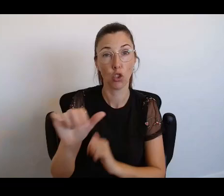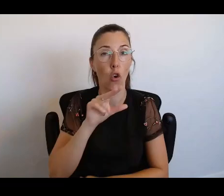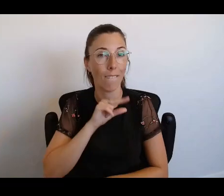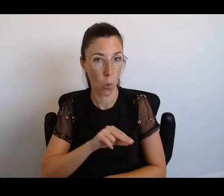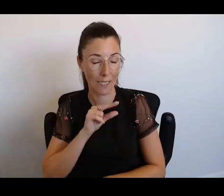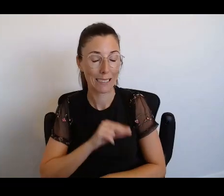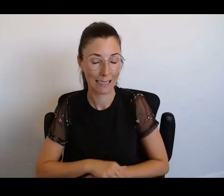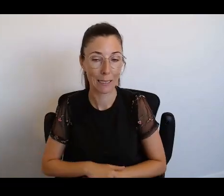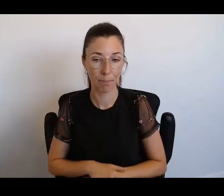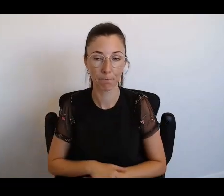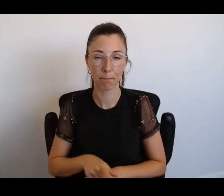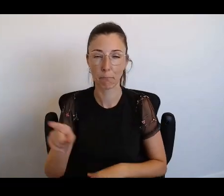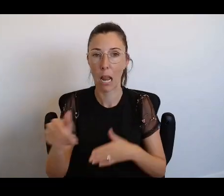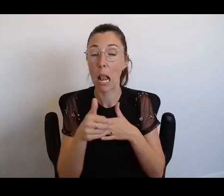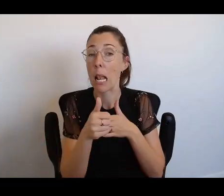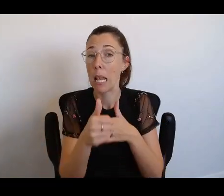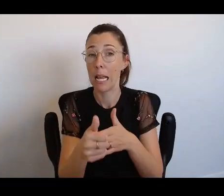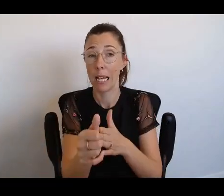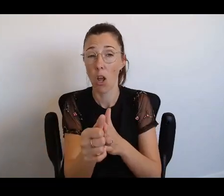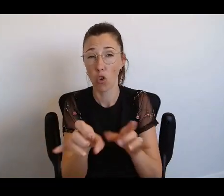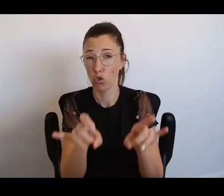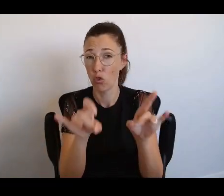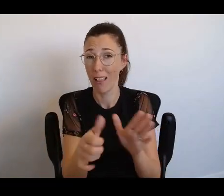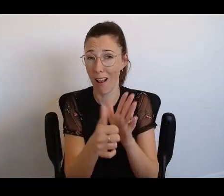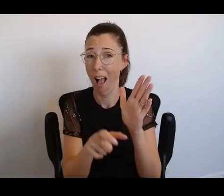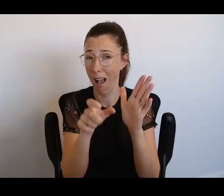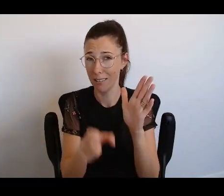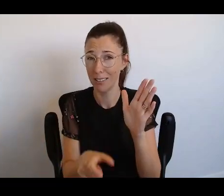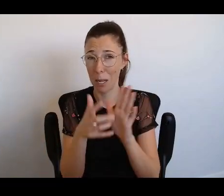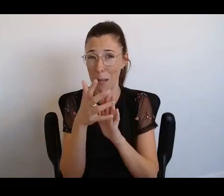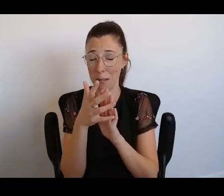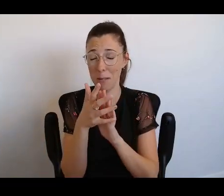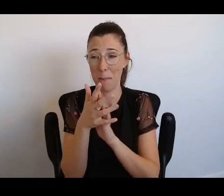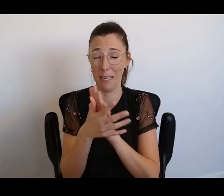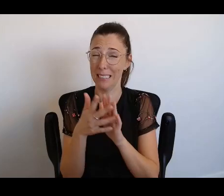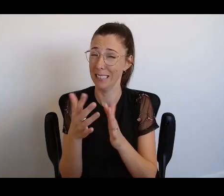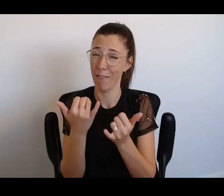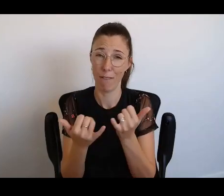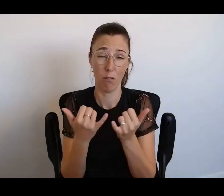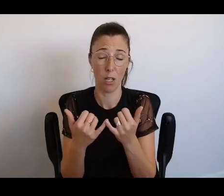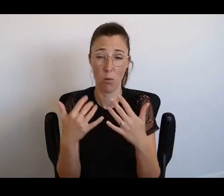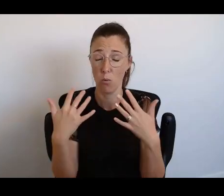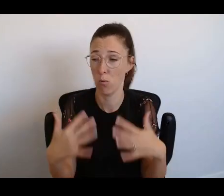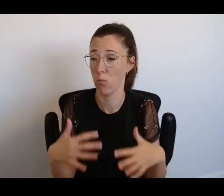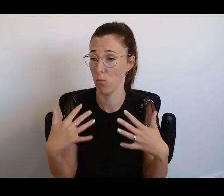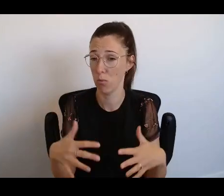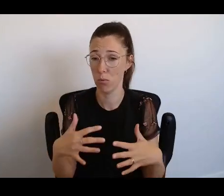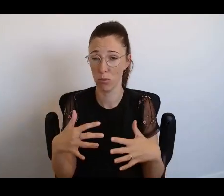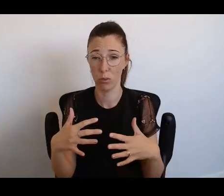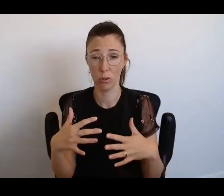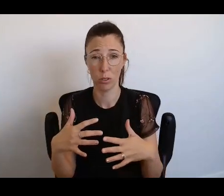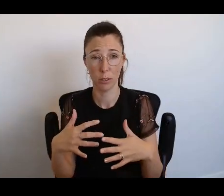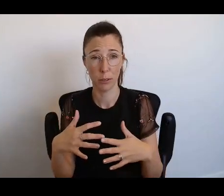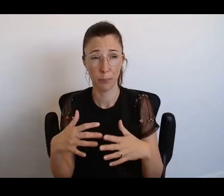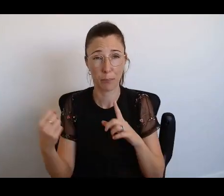Australian artist, those aspects make him such a compelling artist to consider in the present, but